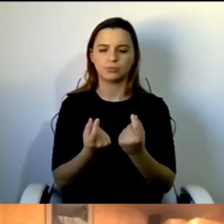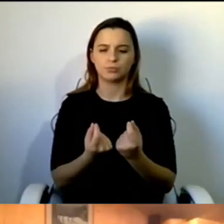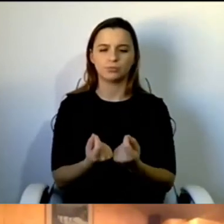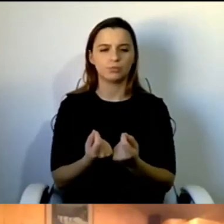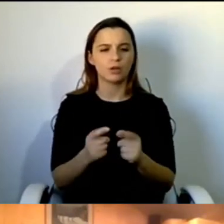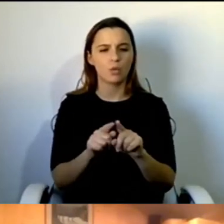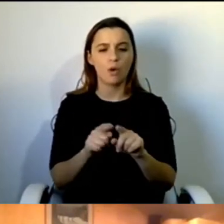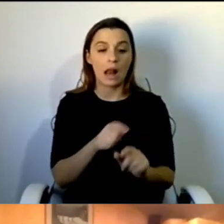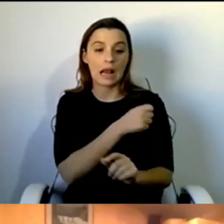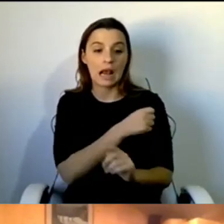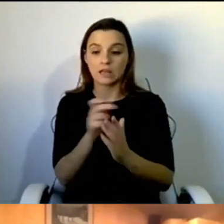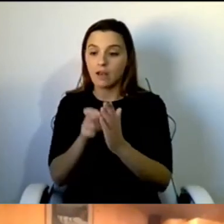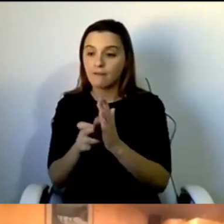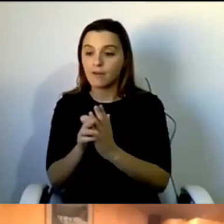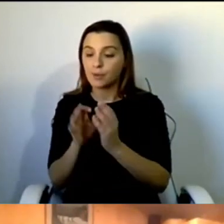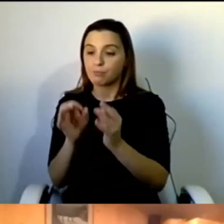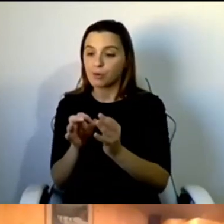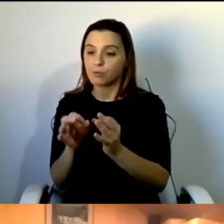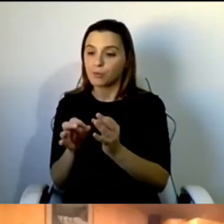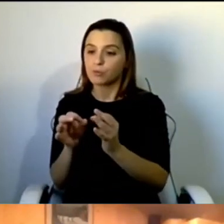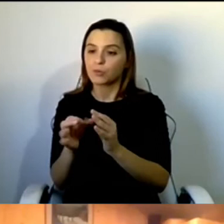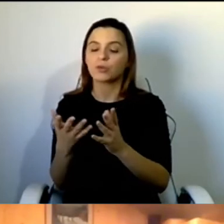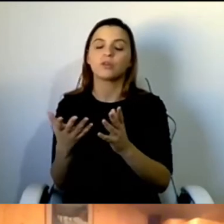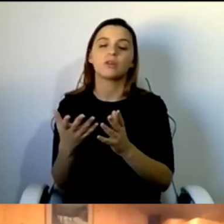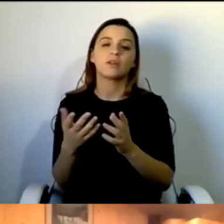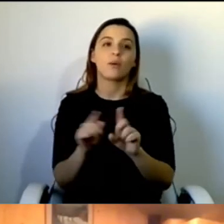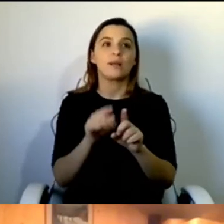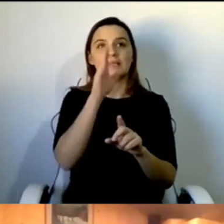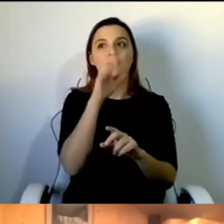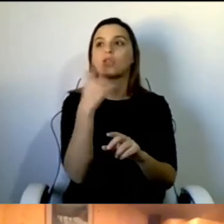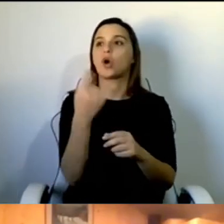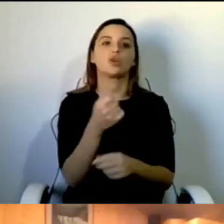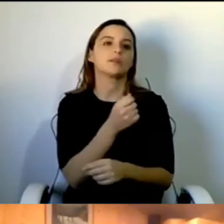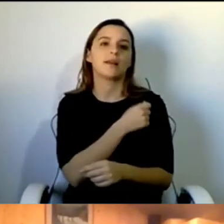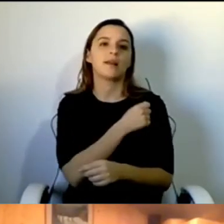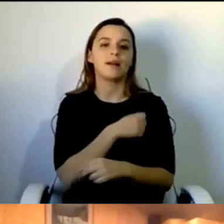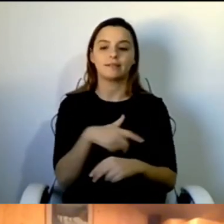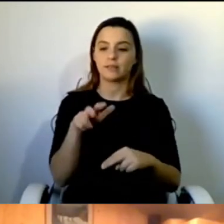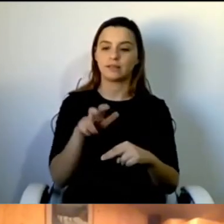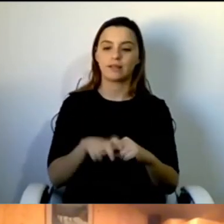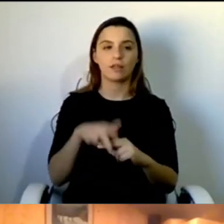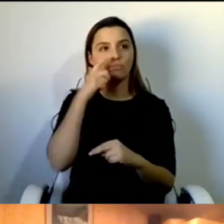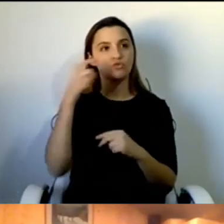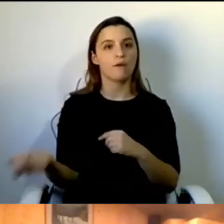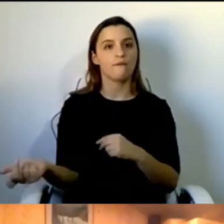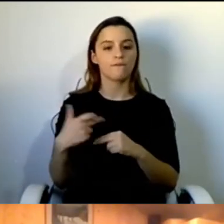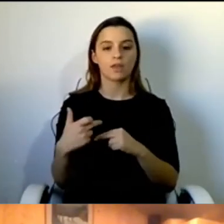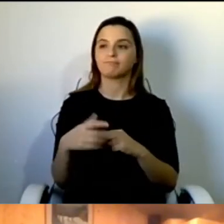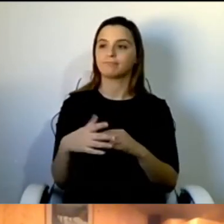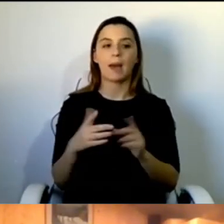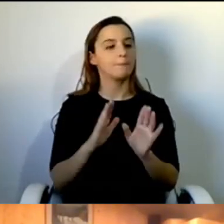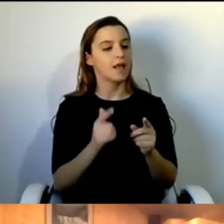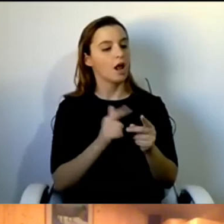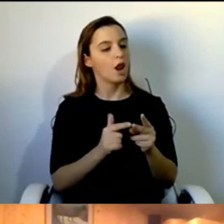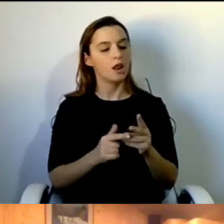at home and wait until somebody comes and give you what you need and you can't do anything else than if you get what you need to kind of actually